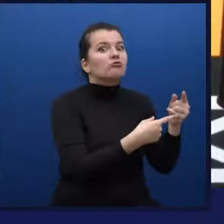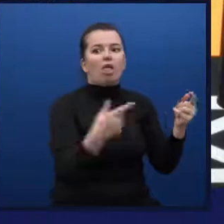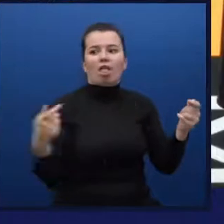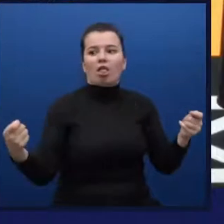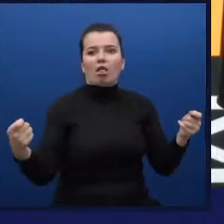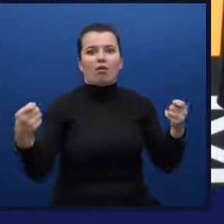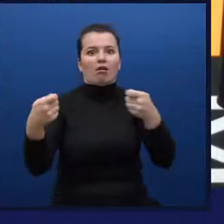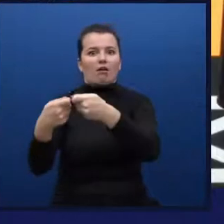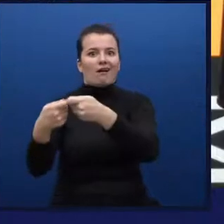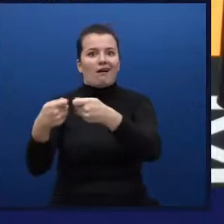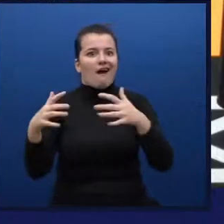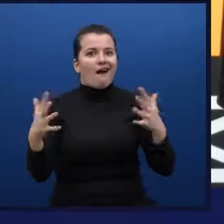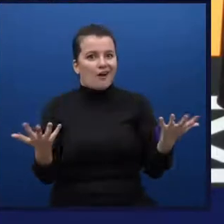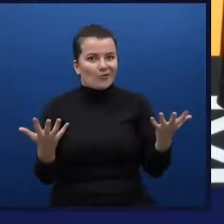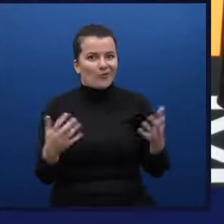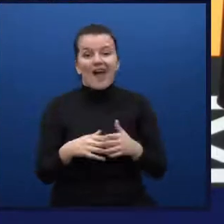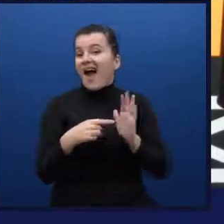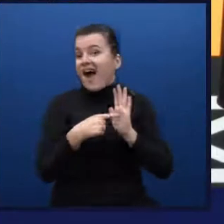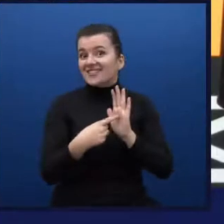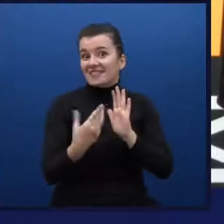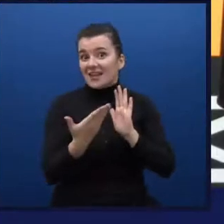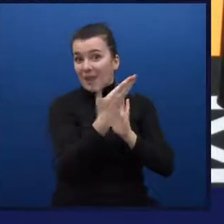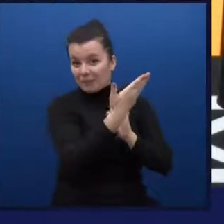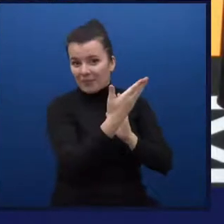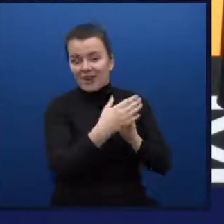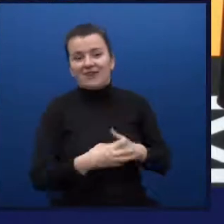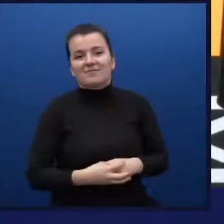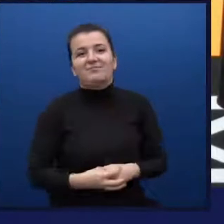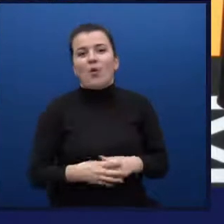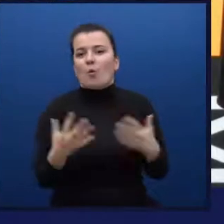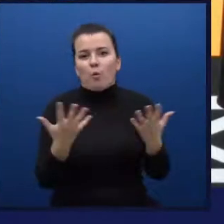What I loved about the demonstration that was just delivered was the